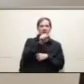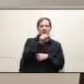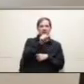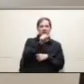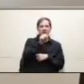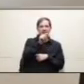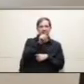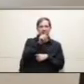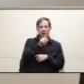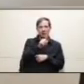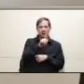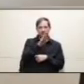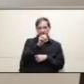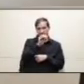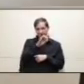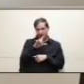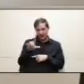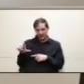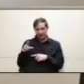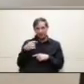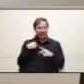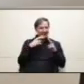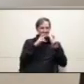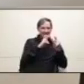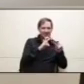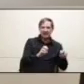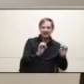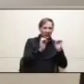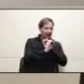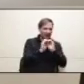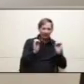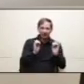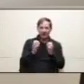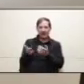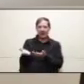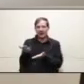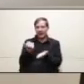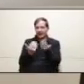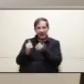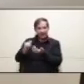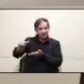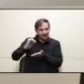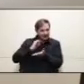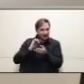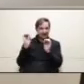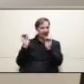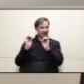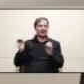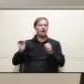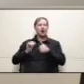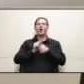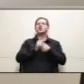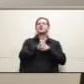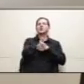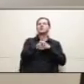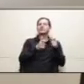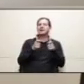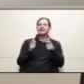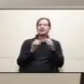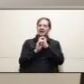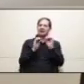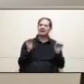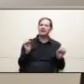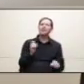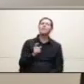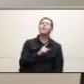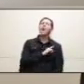However, we've got no investigations, we've got no recoveries, we've got no consequence management. The first question there is